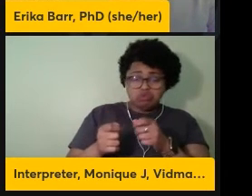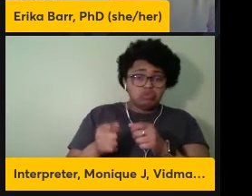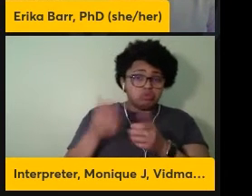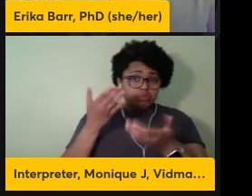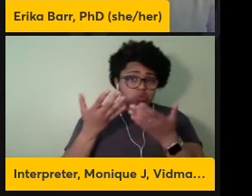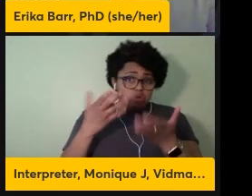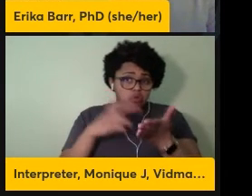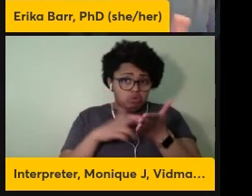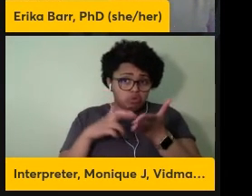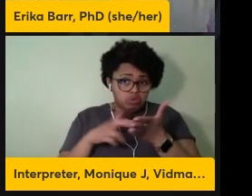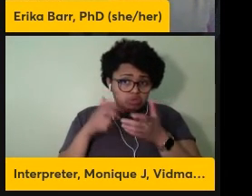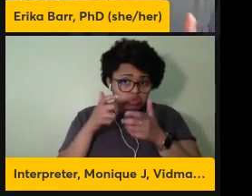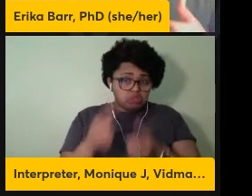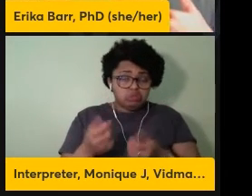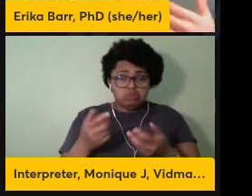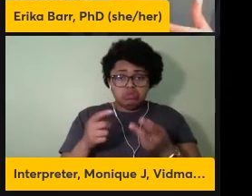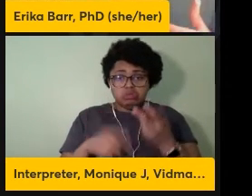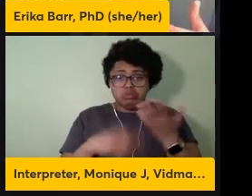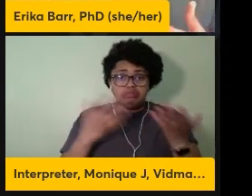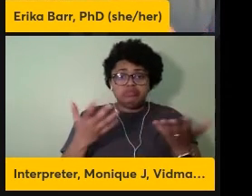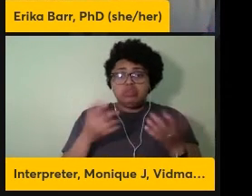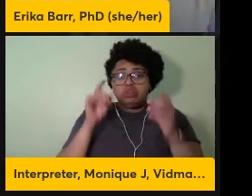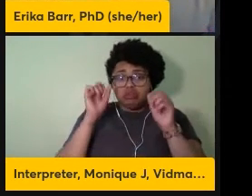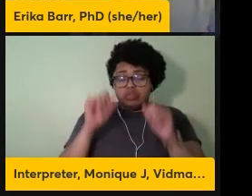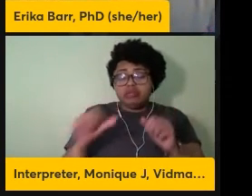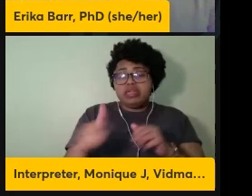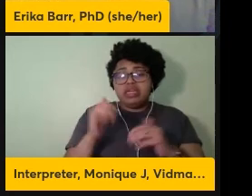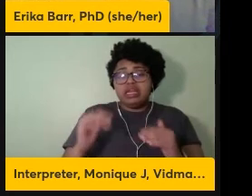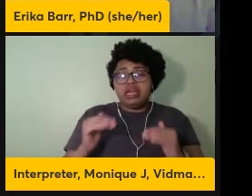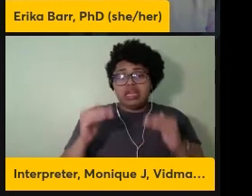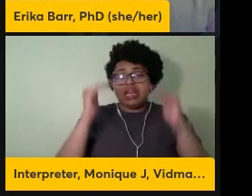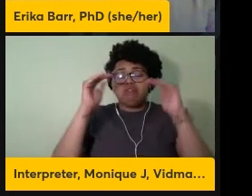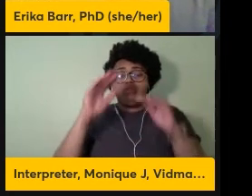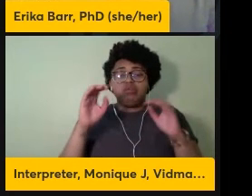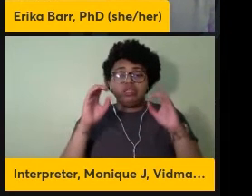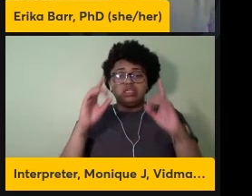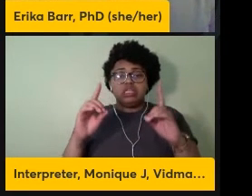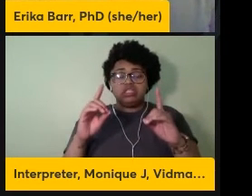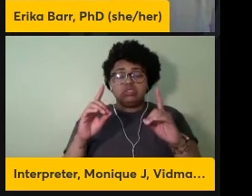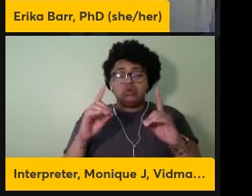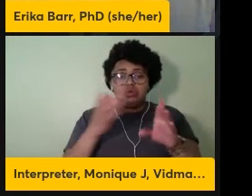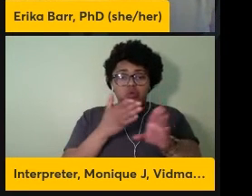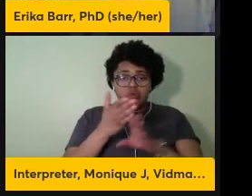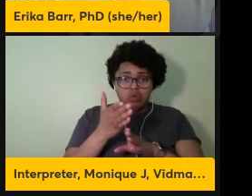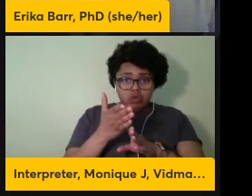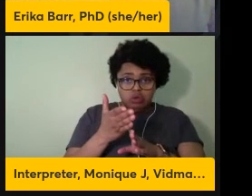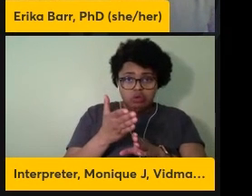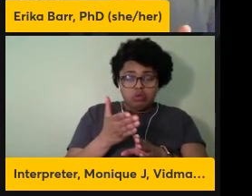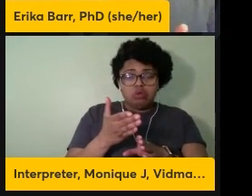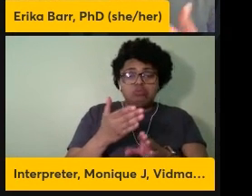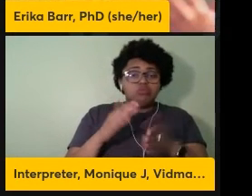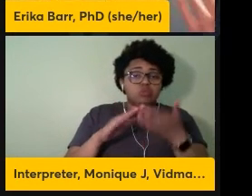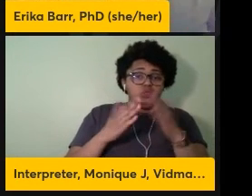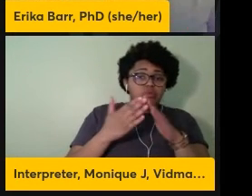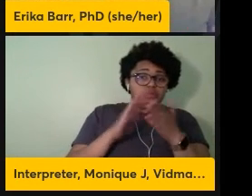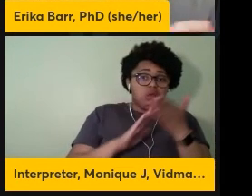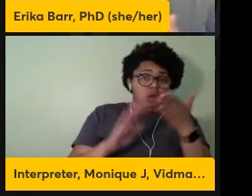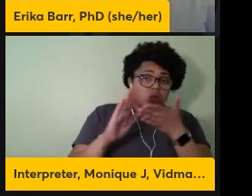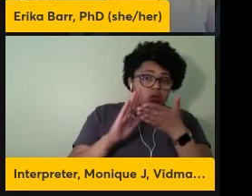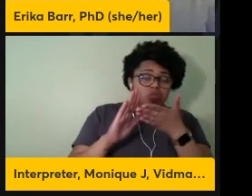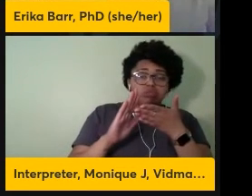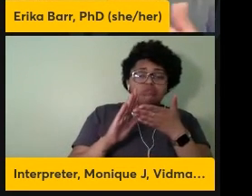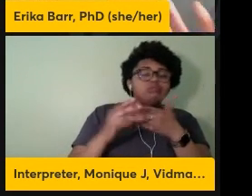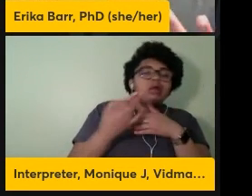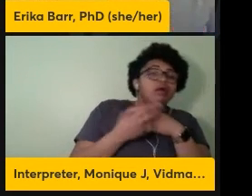research. You can be at any level in your educational career. from community college, from either